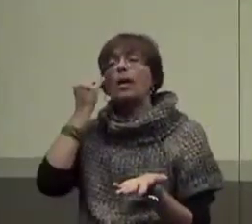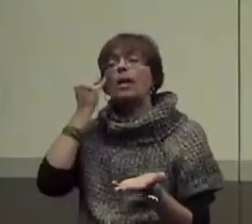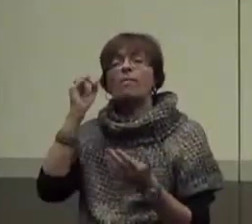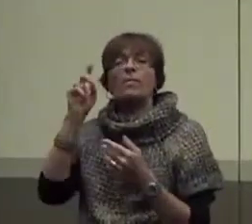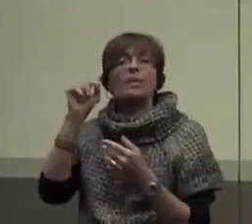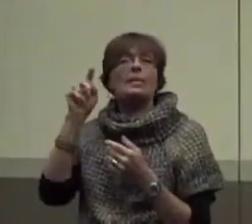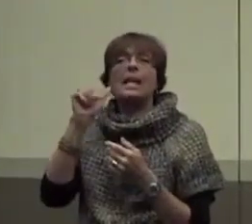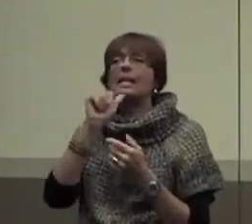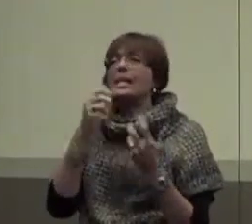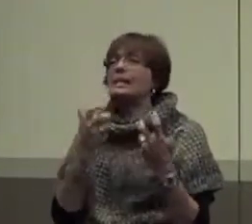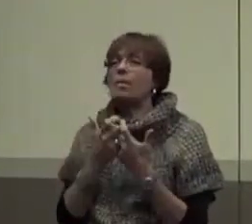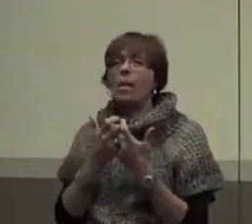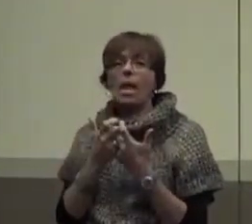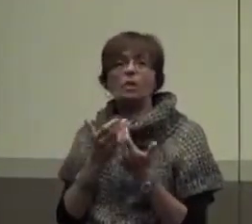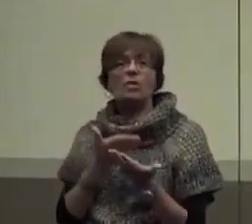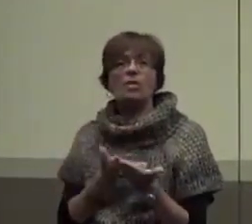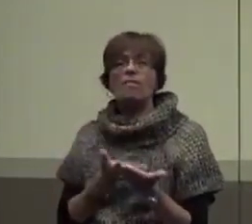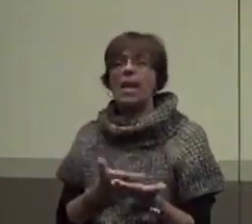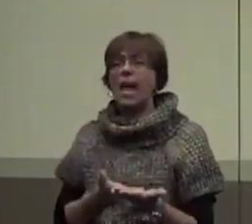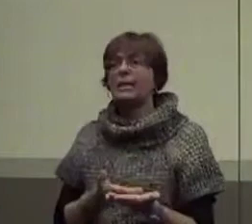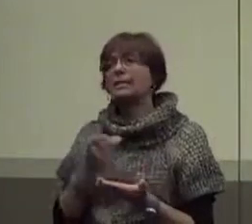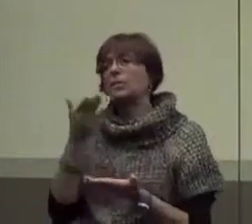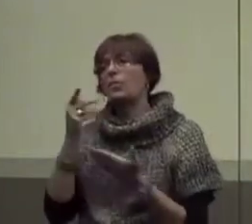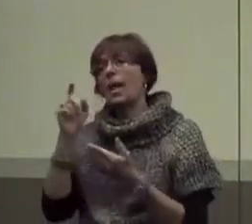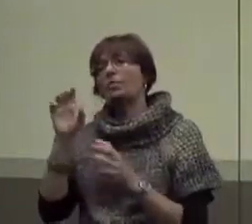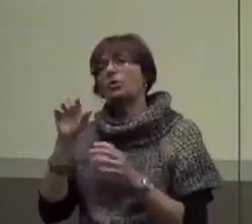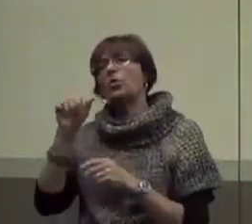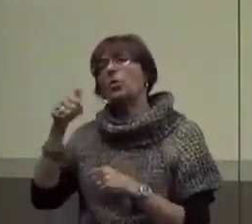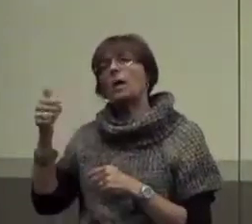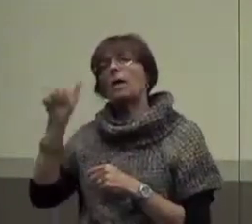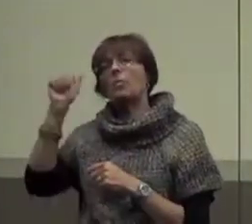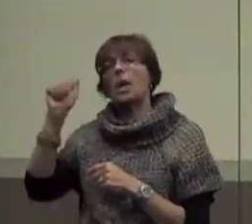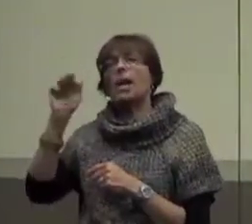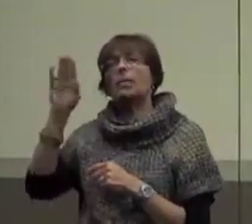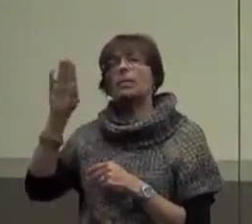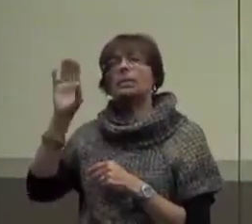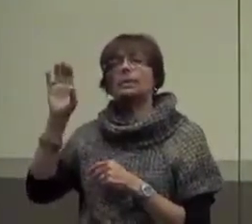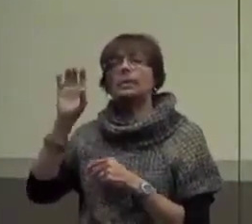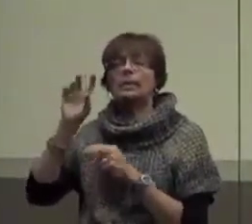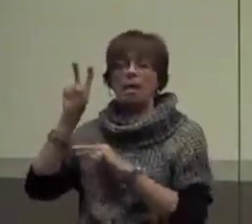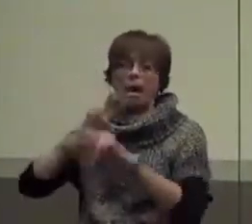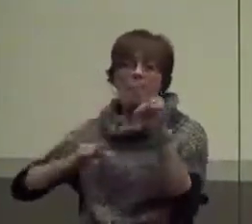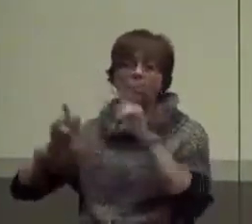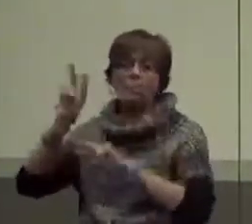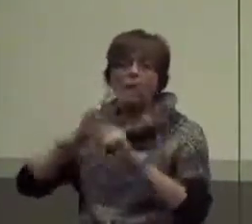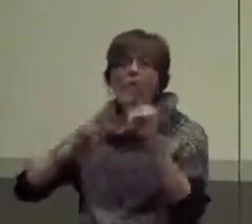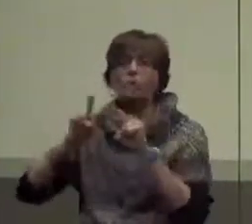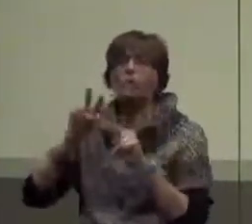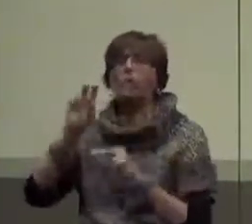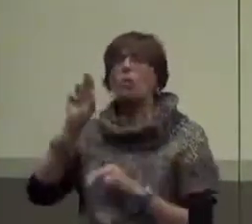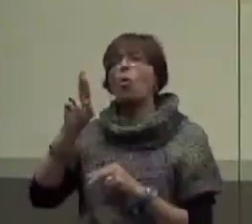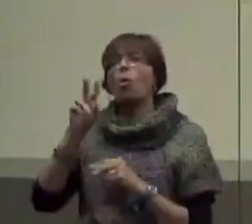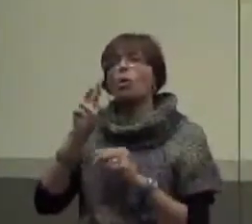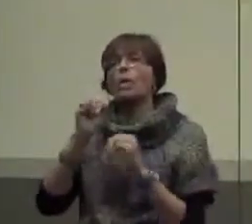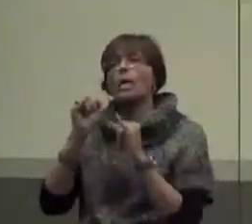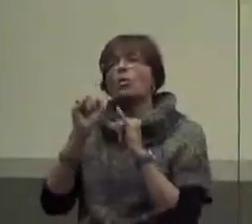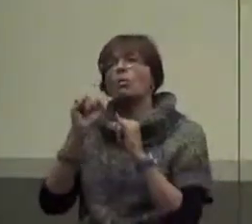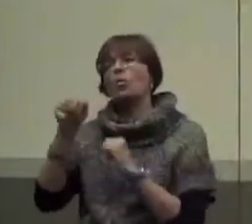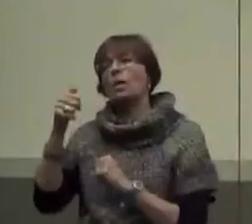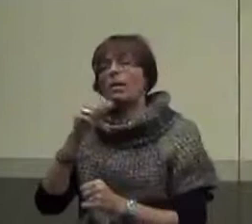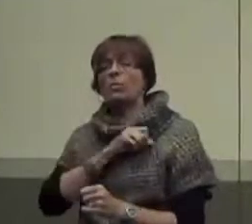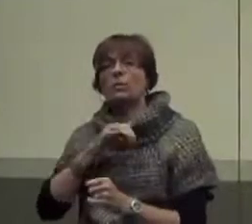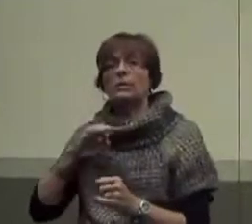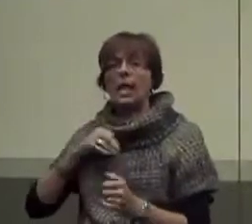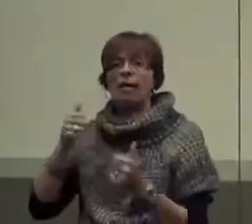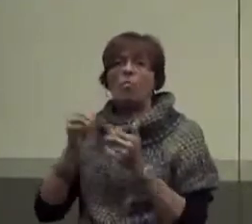the data do not match the facts? Well, you might need to do another ABC observation or interview another